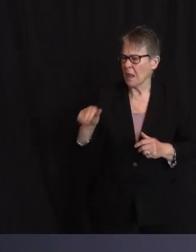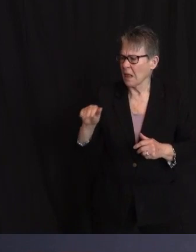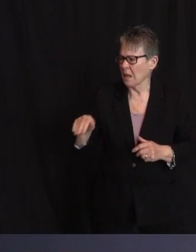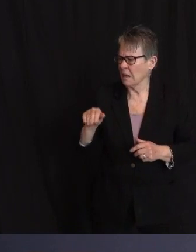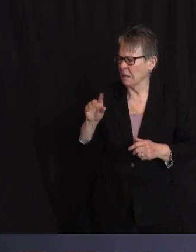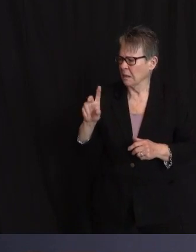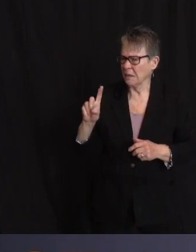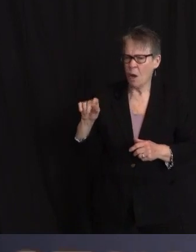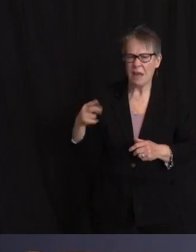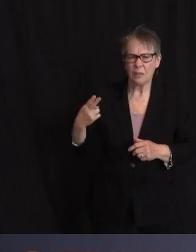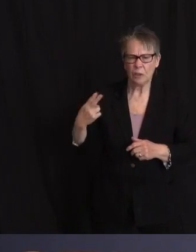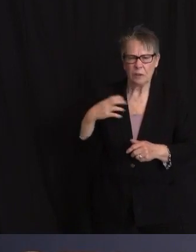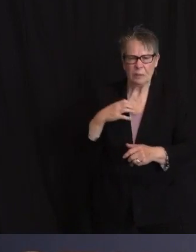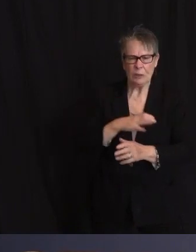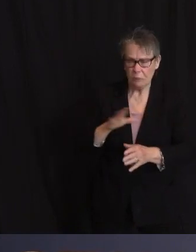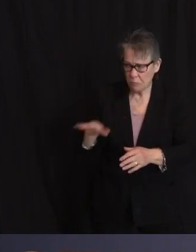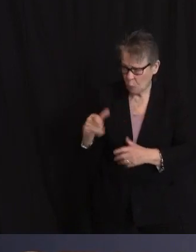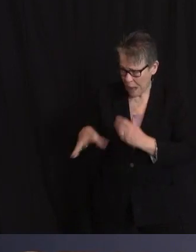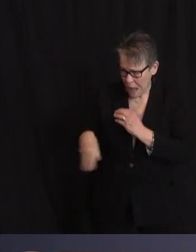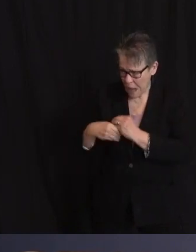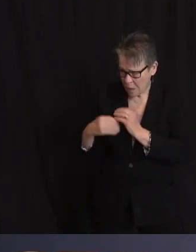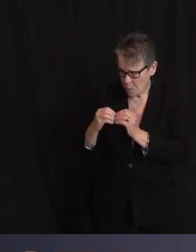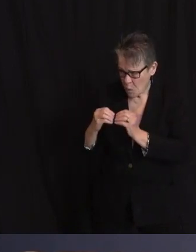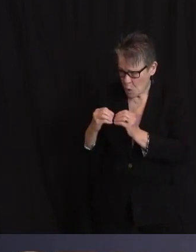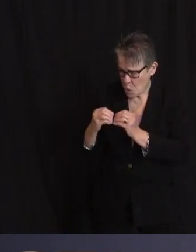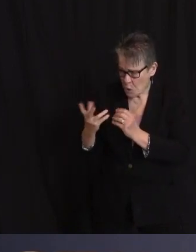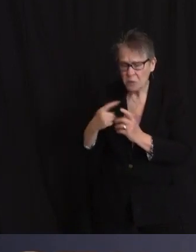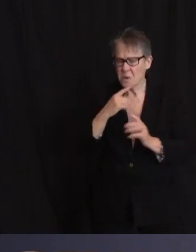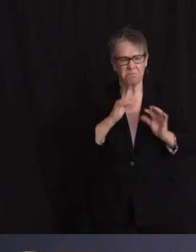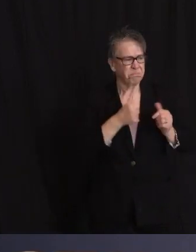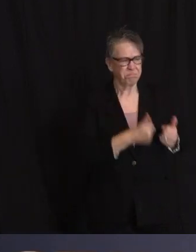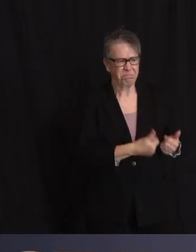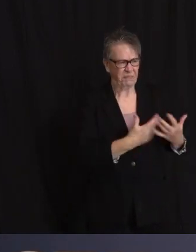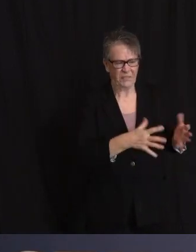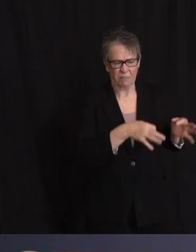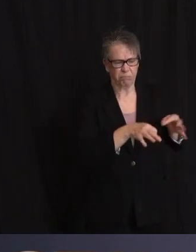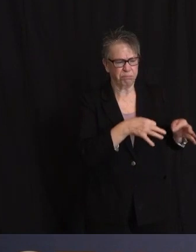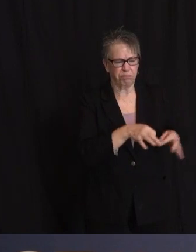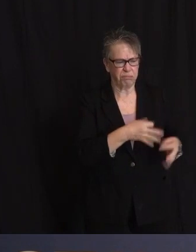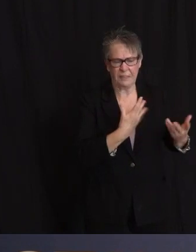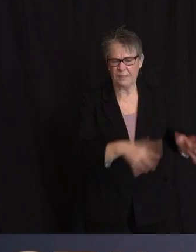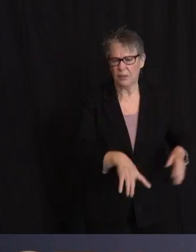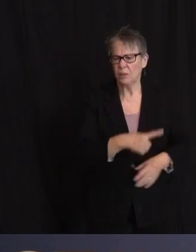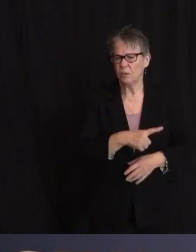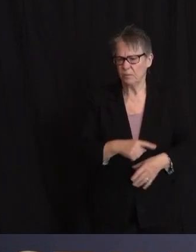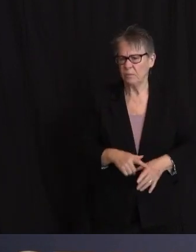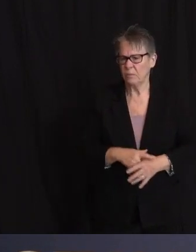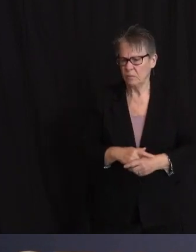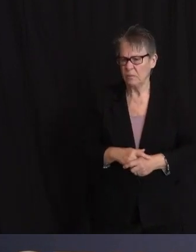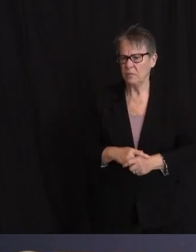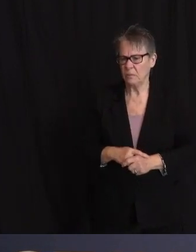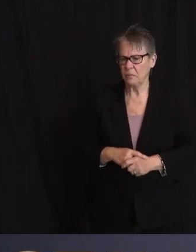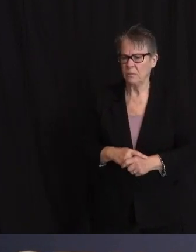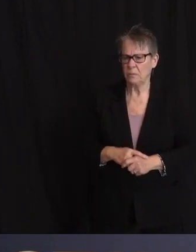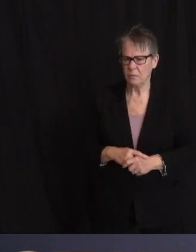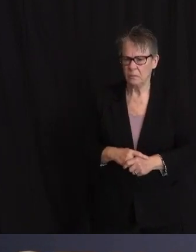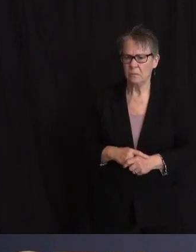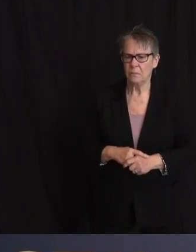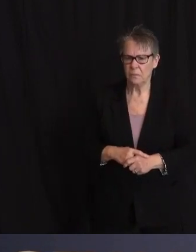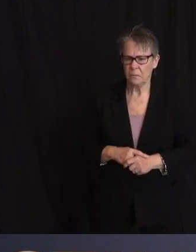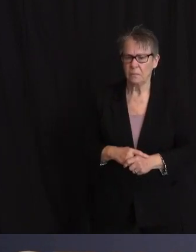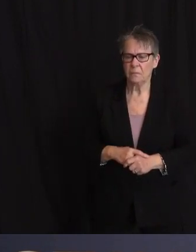particularly in Secaucus, but we are expecting when we increase testing and the number of individuals that are